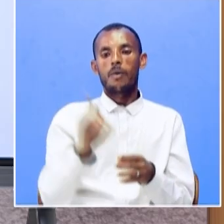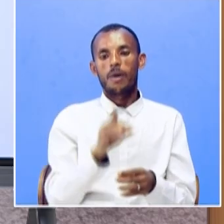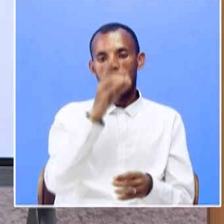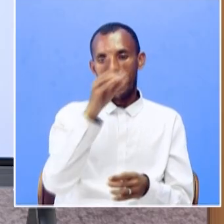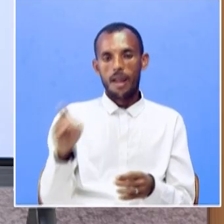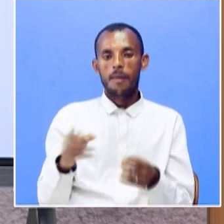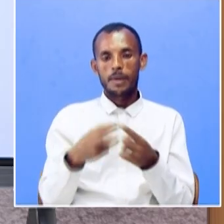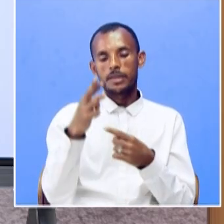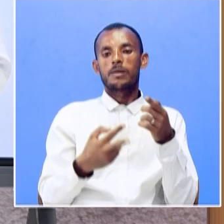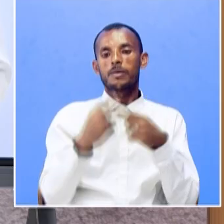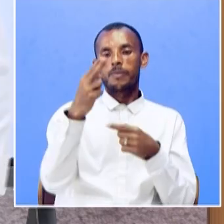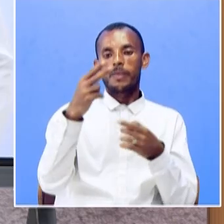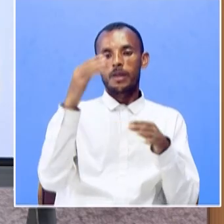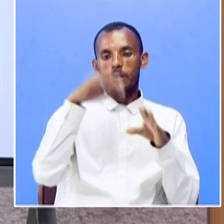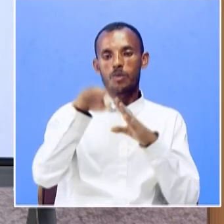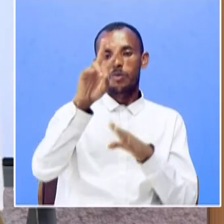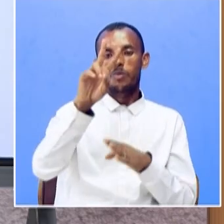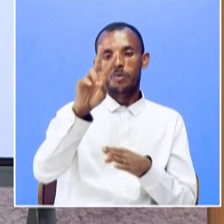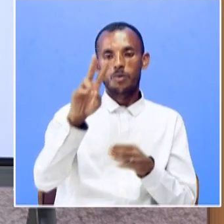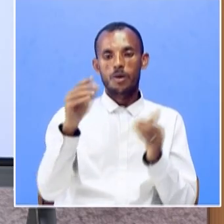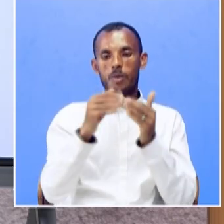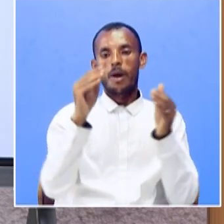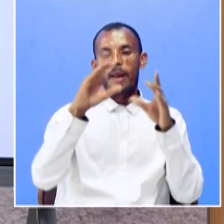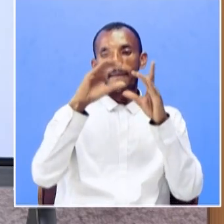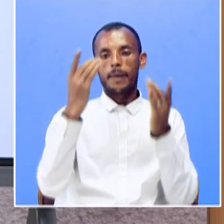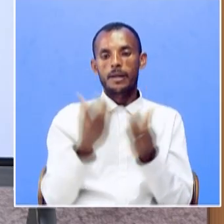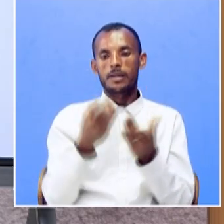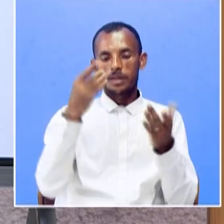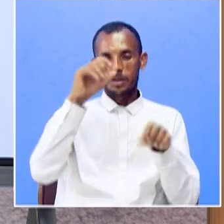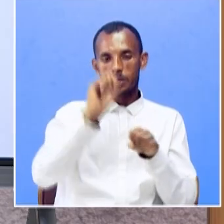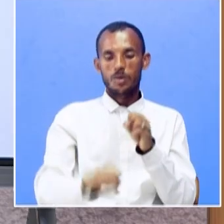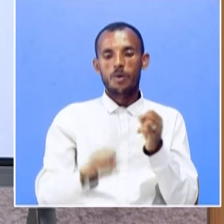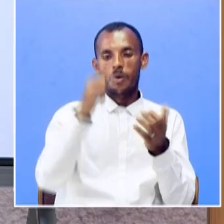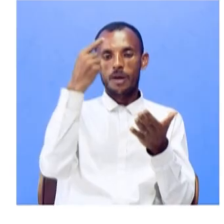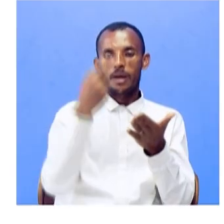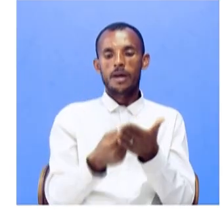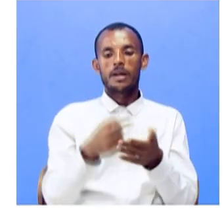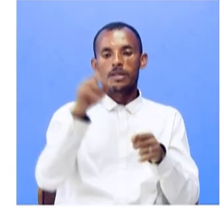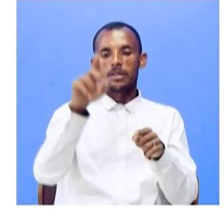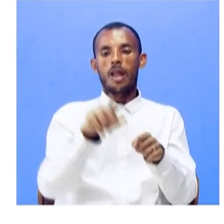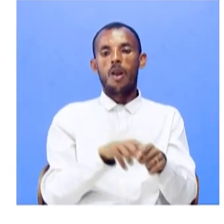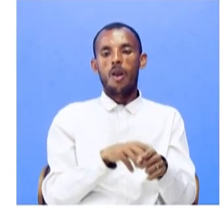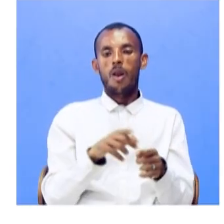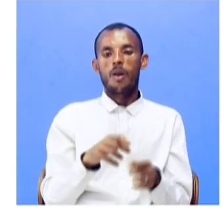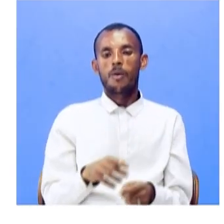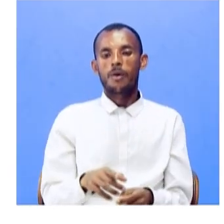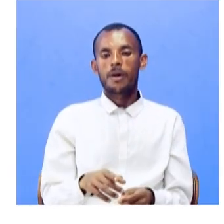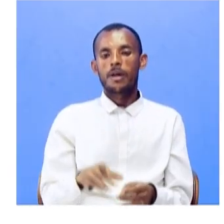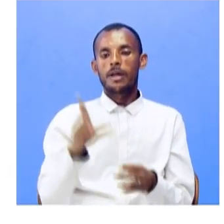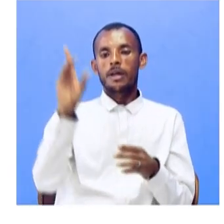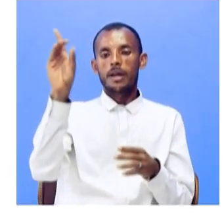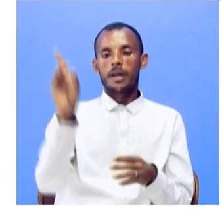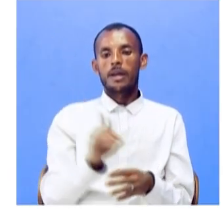this into 2 equal parts, the shorter I mean. So here the longer diagonal